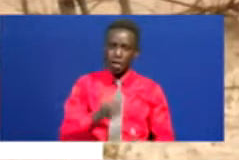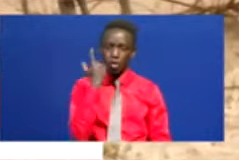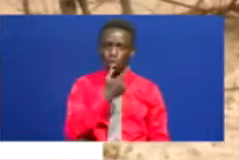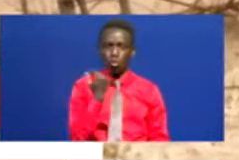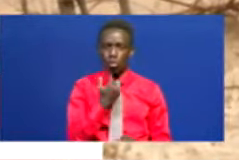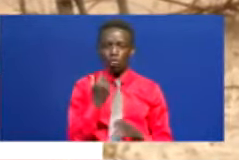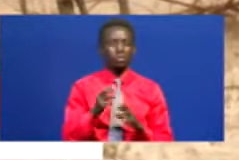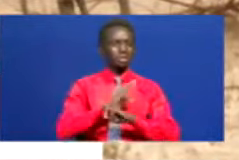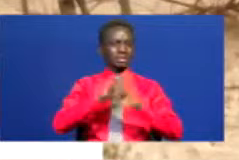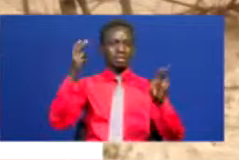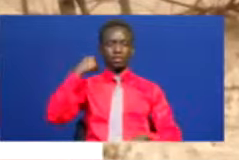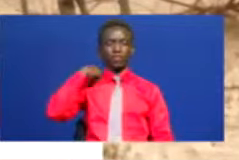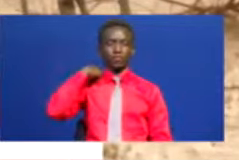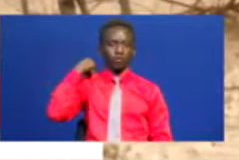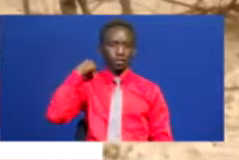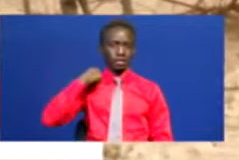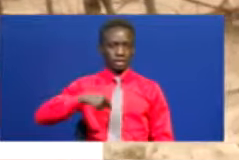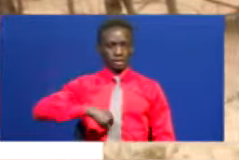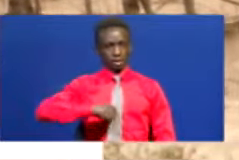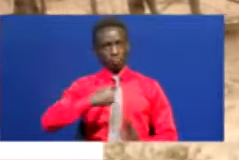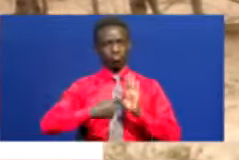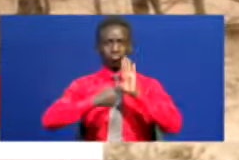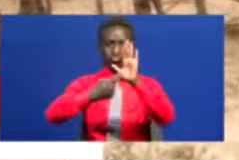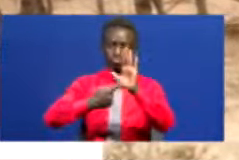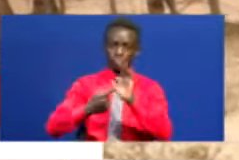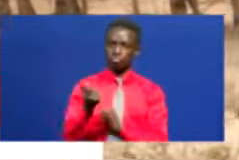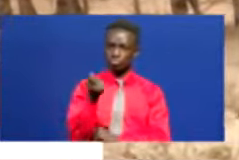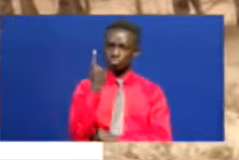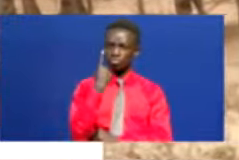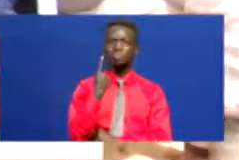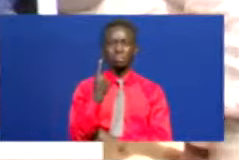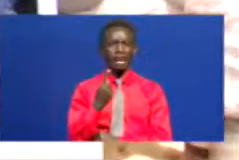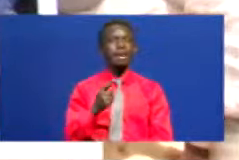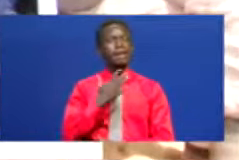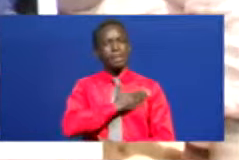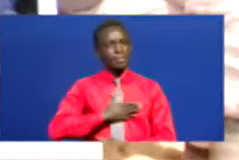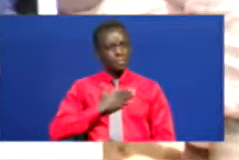amejitokeza. Tunaelewana? Please expose that which you know.